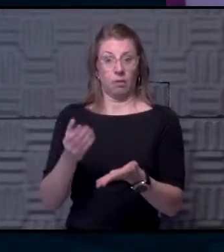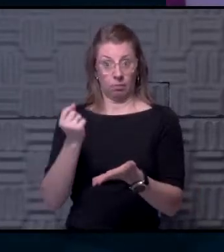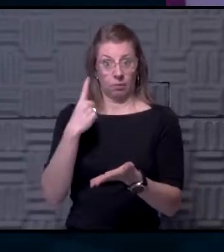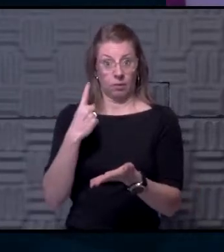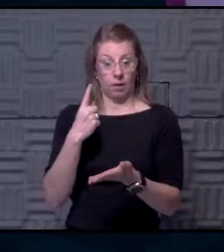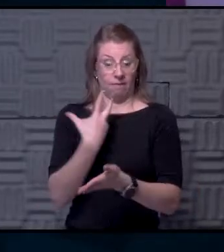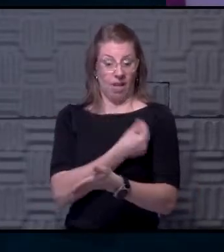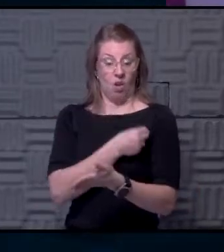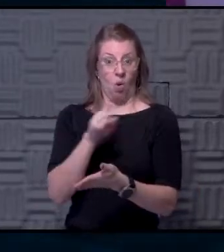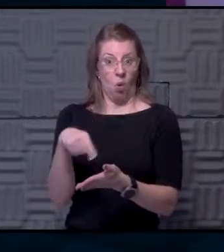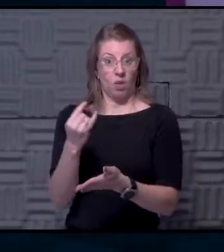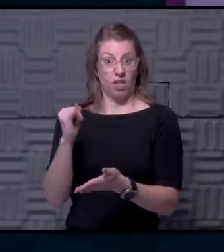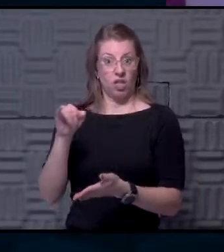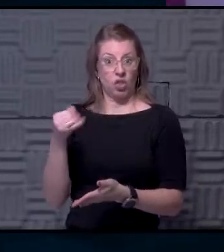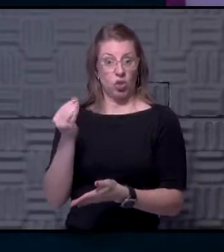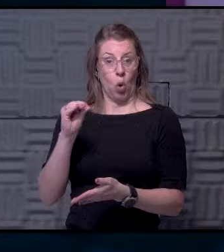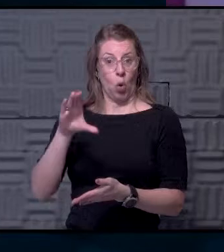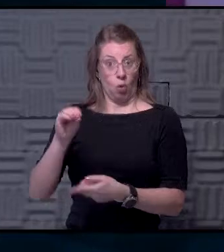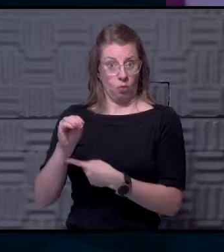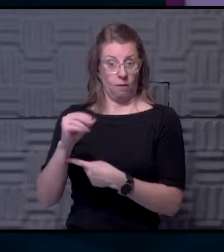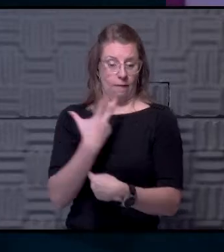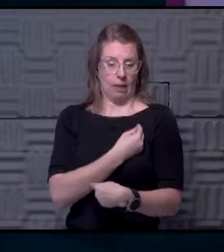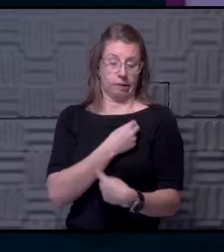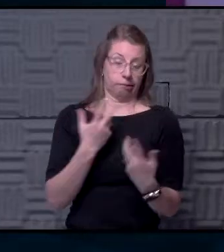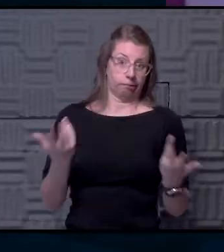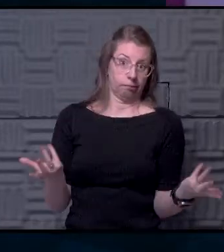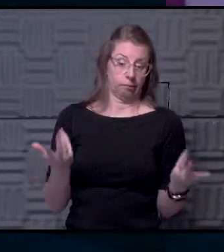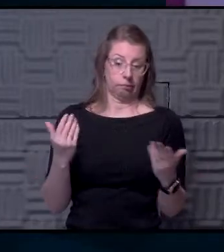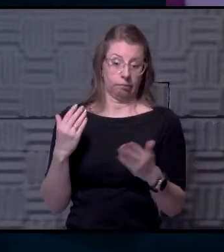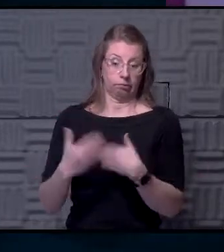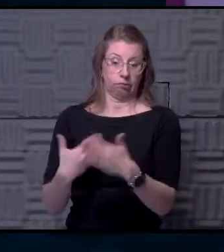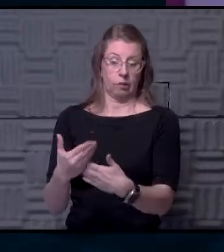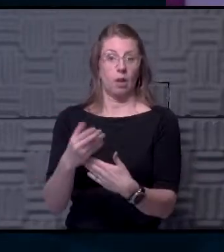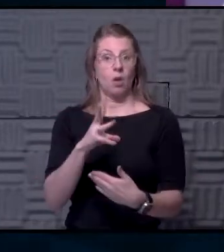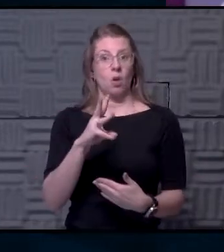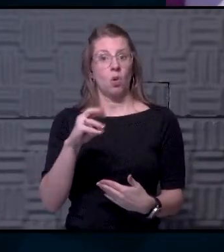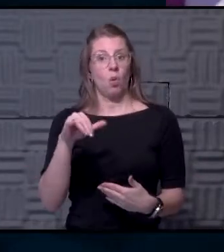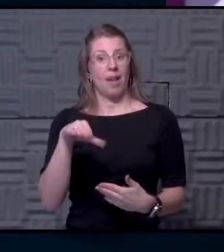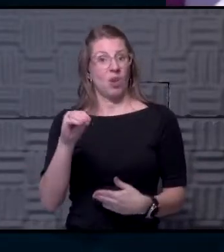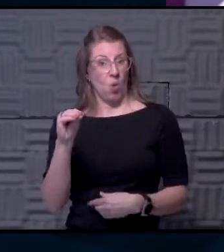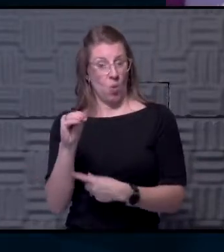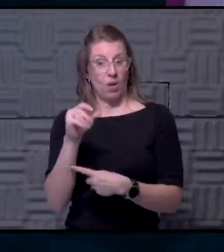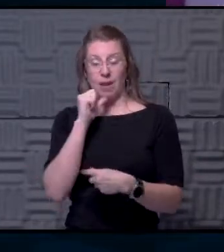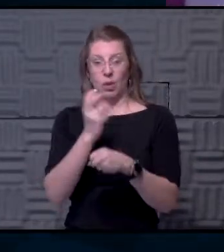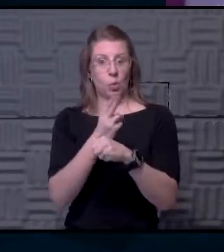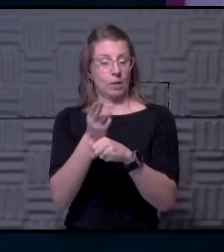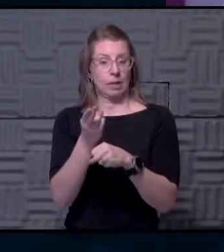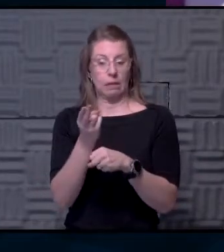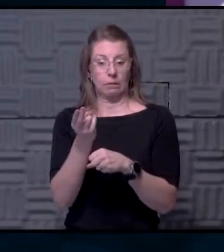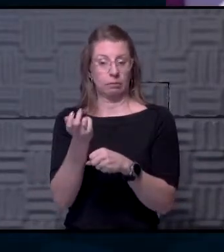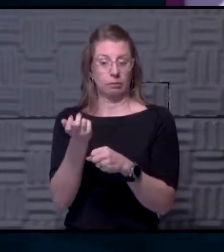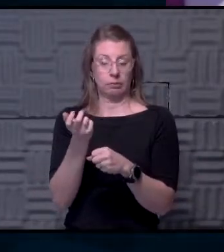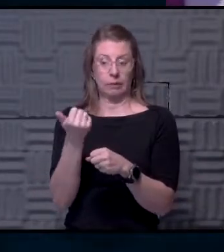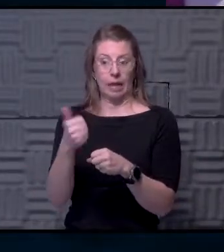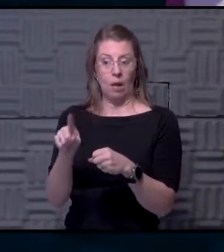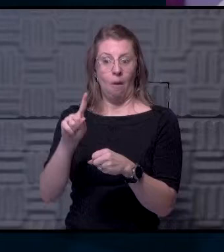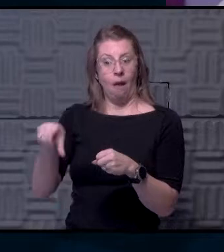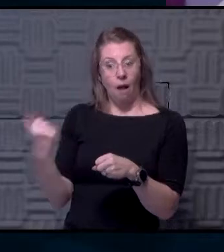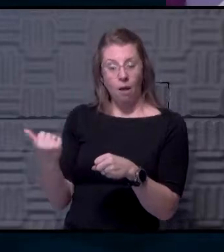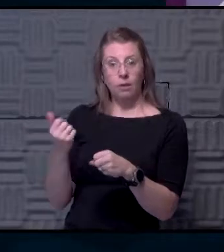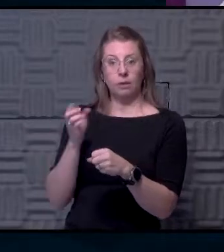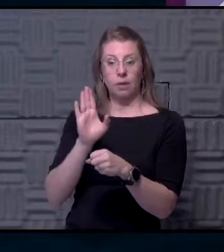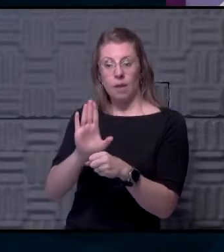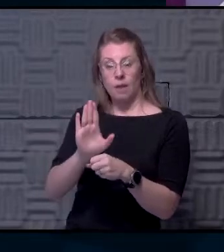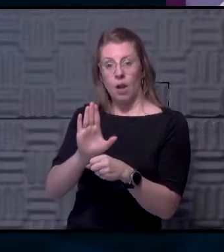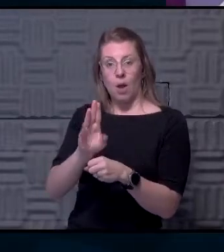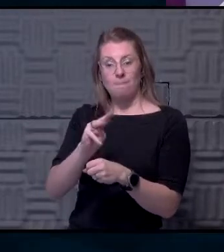but you can only do Johnson County residents with that, and that's what we've been doing. I think Wyandotte County has not been using anybody else to do their shots. They're really doing it through